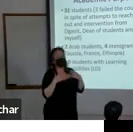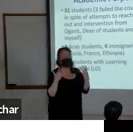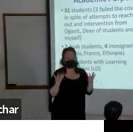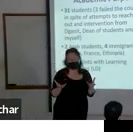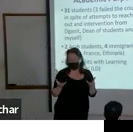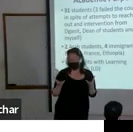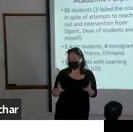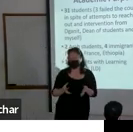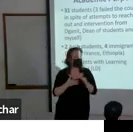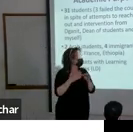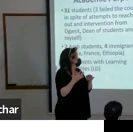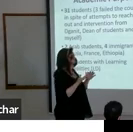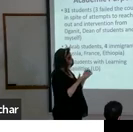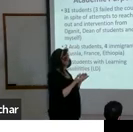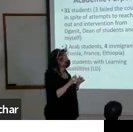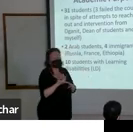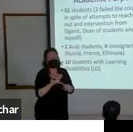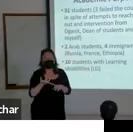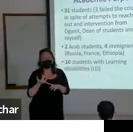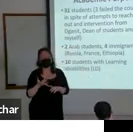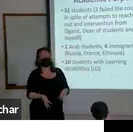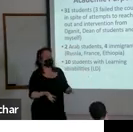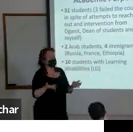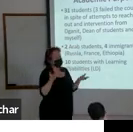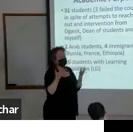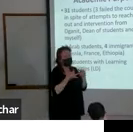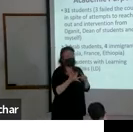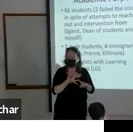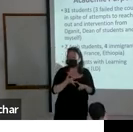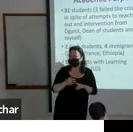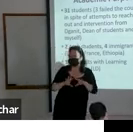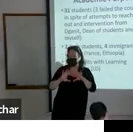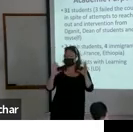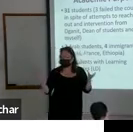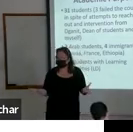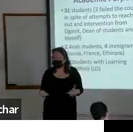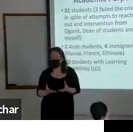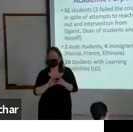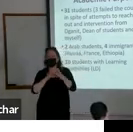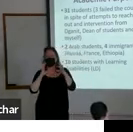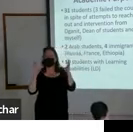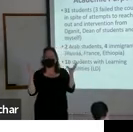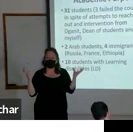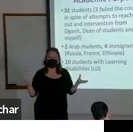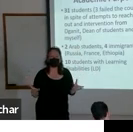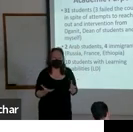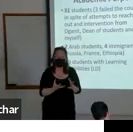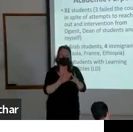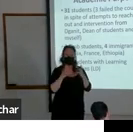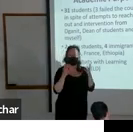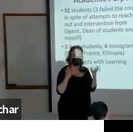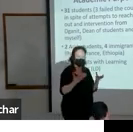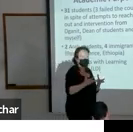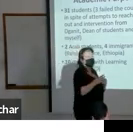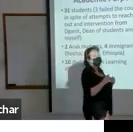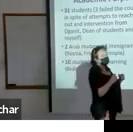choice of assignments. So we used the UDL and we used SEL. There was lots of group work and